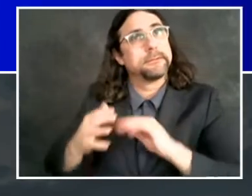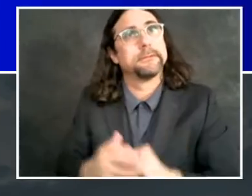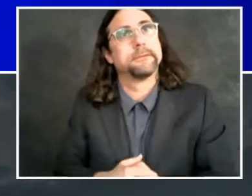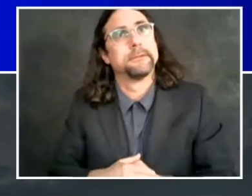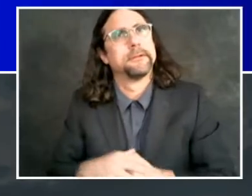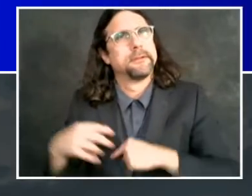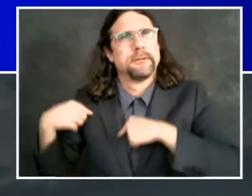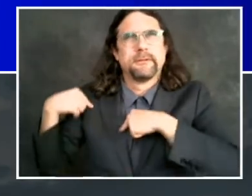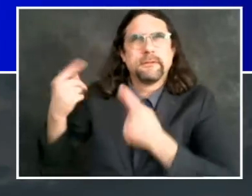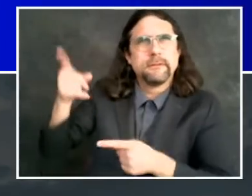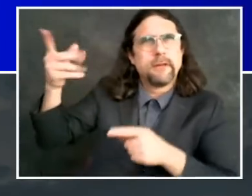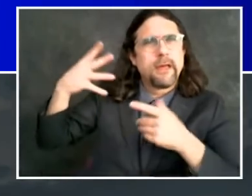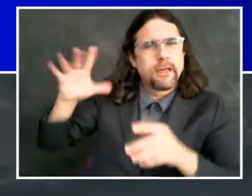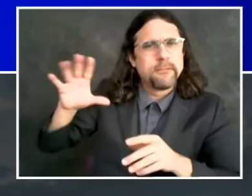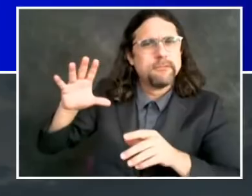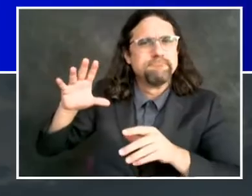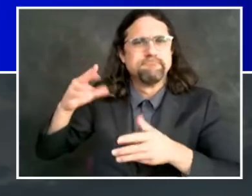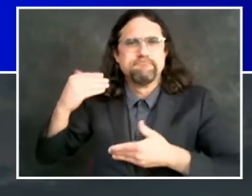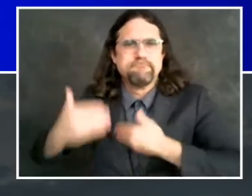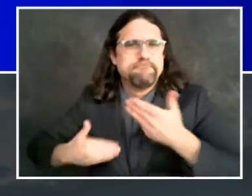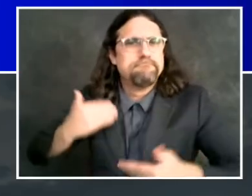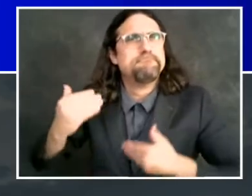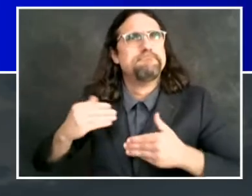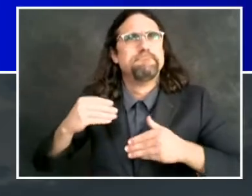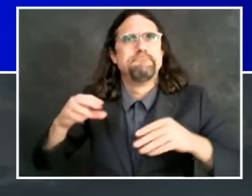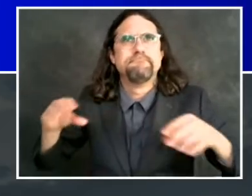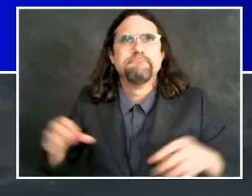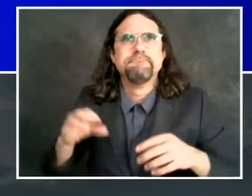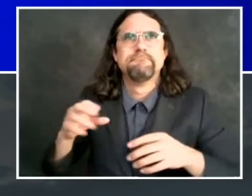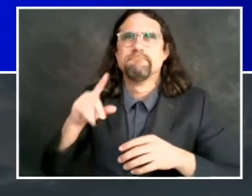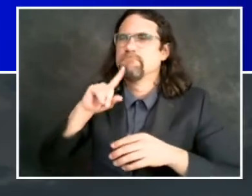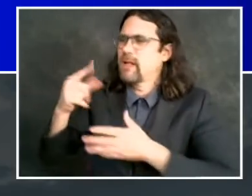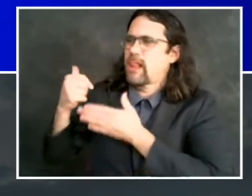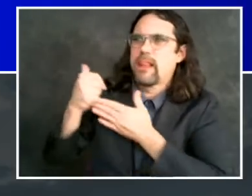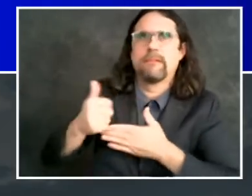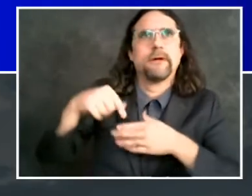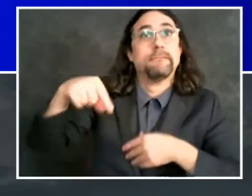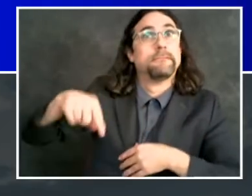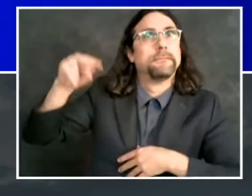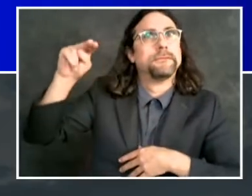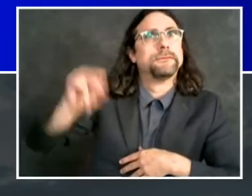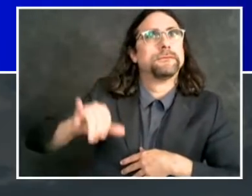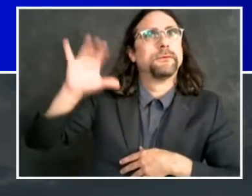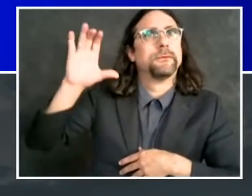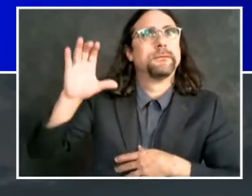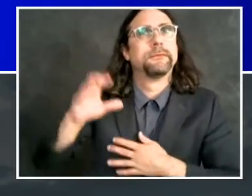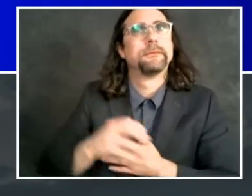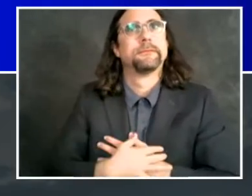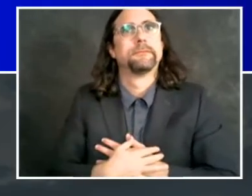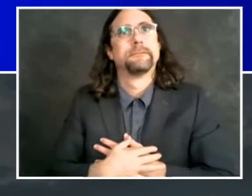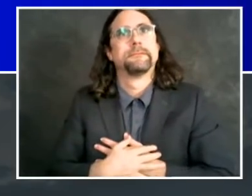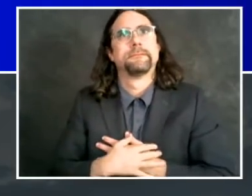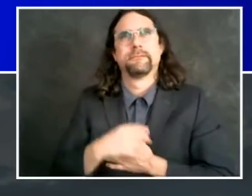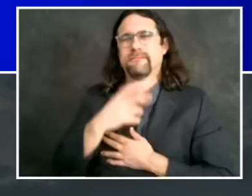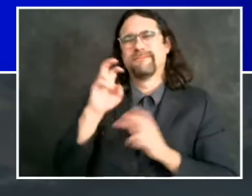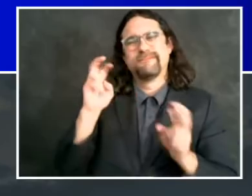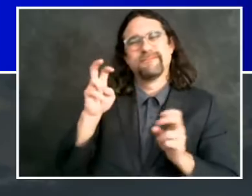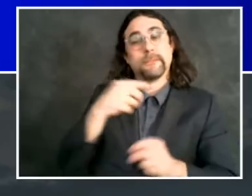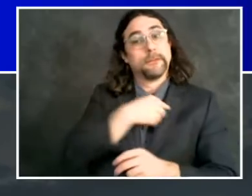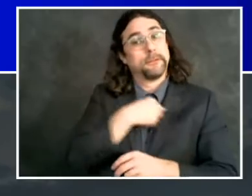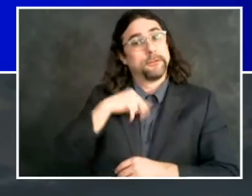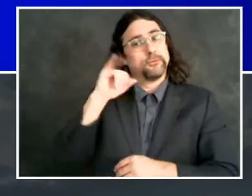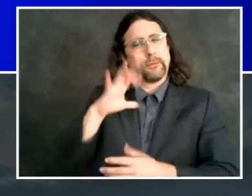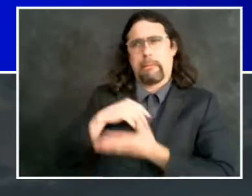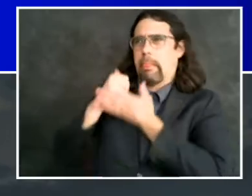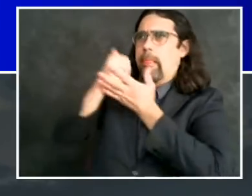time benefited from their connection to New York City are remembering that and honoring that and stepping up for New York City. And we are very, very appreciative. First of all,